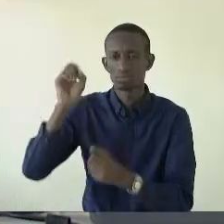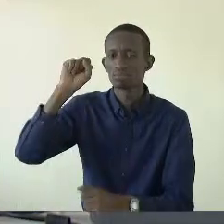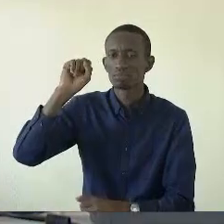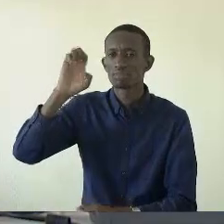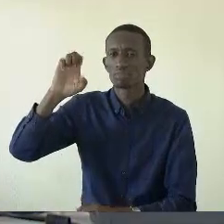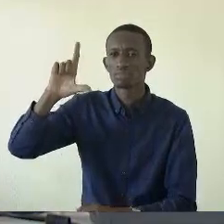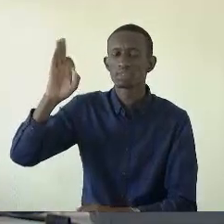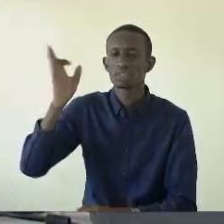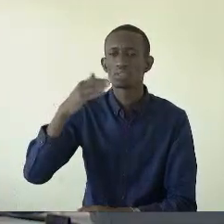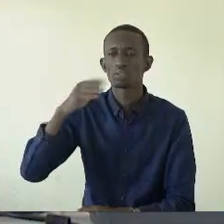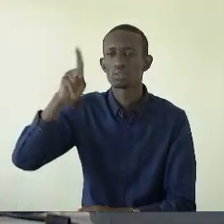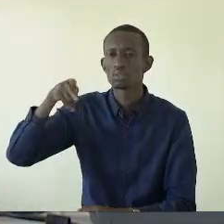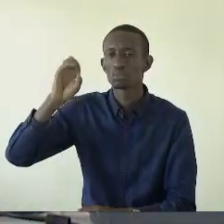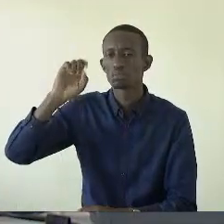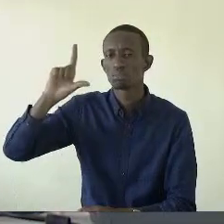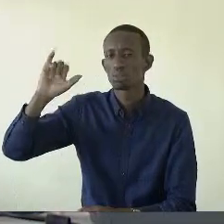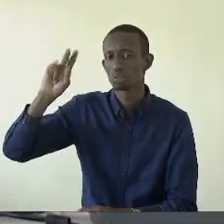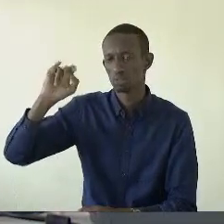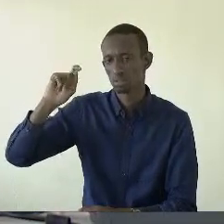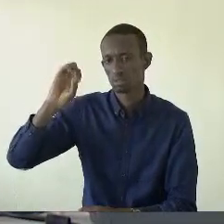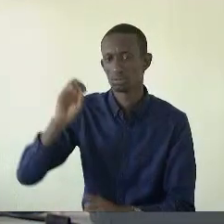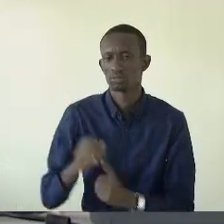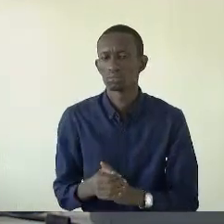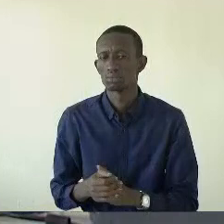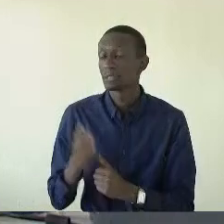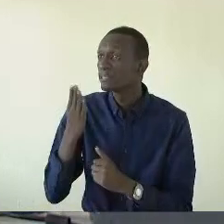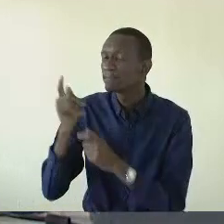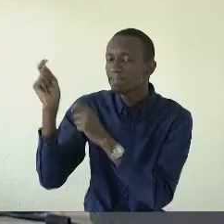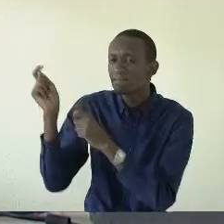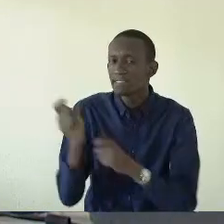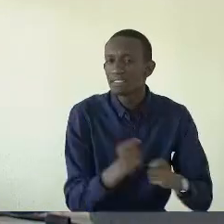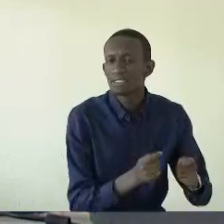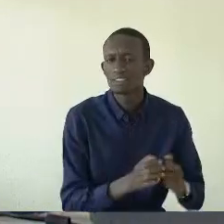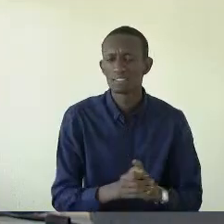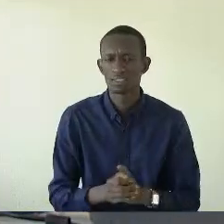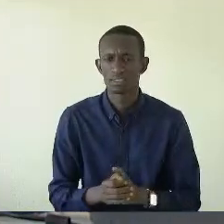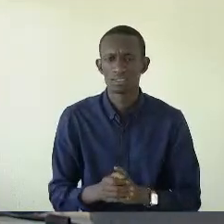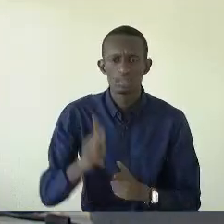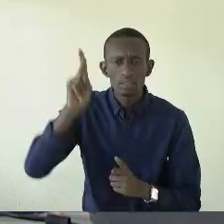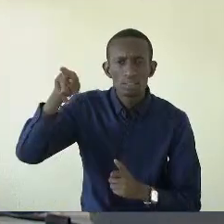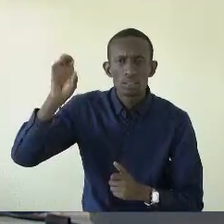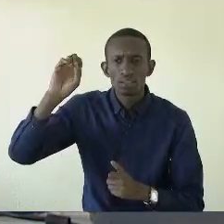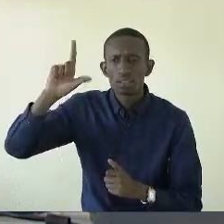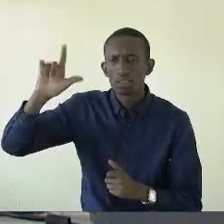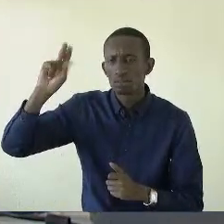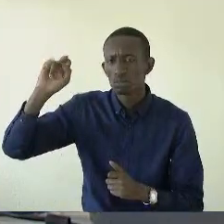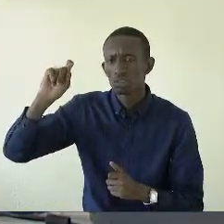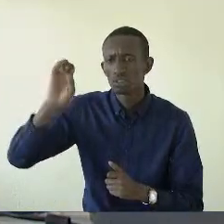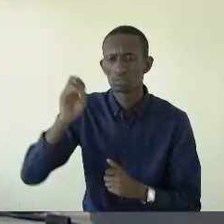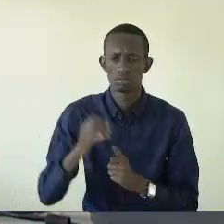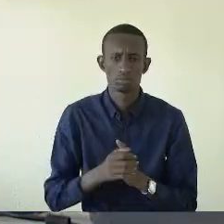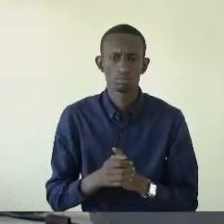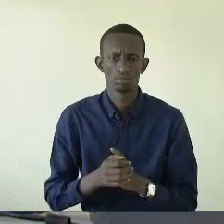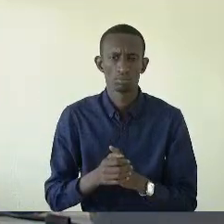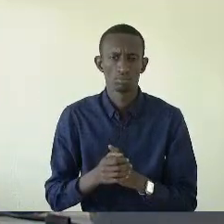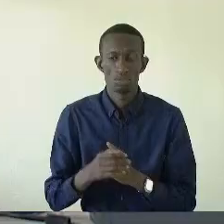Self-pollination. This one is the transfer of pollen grains from anther